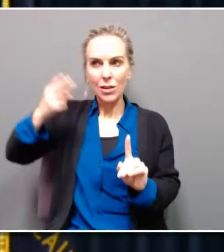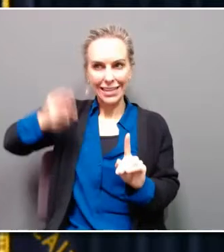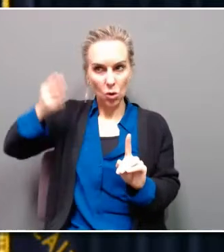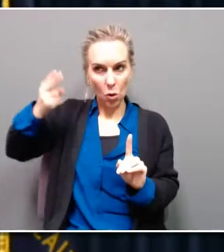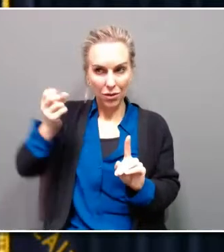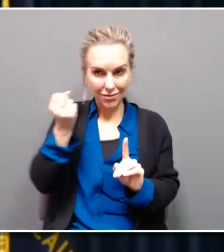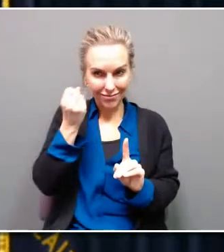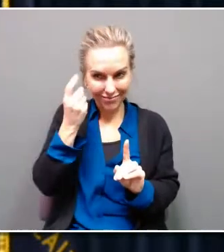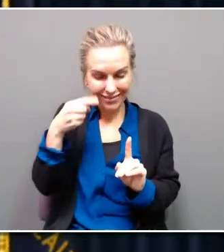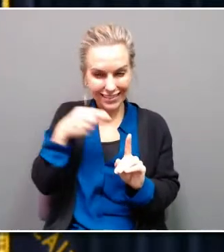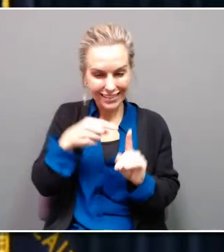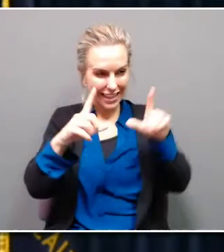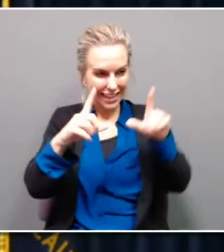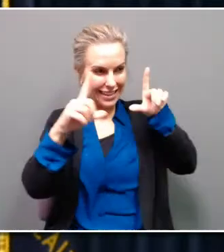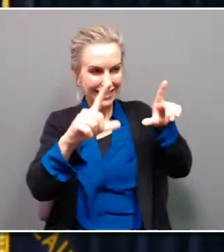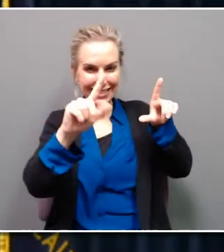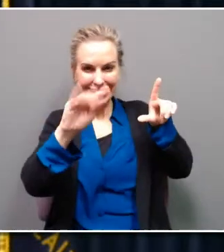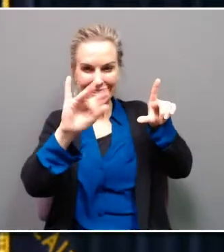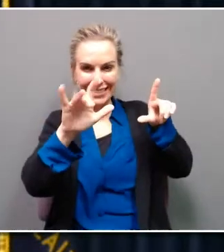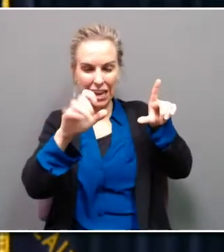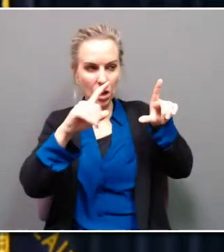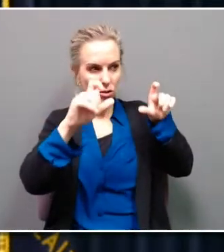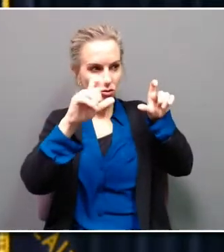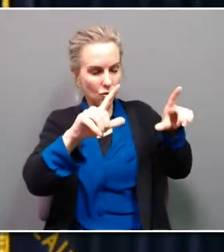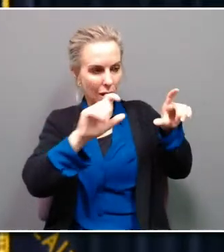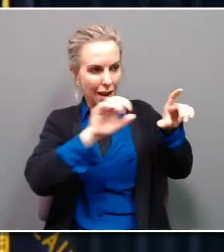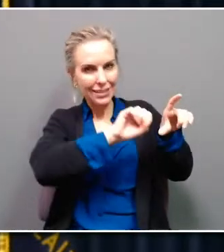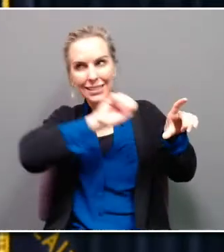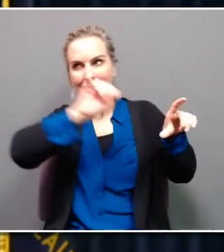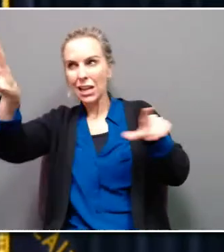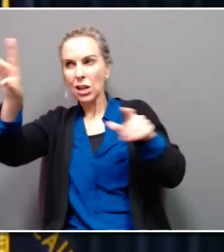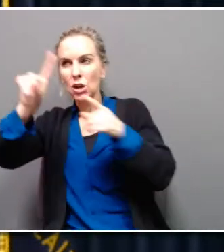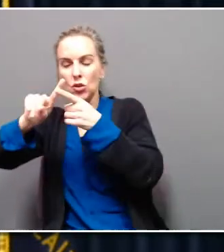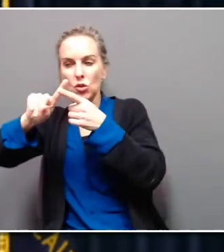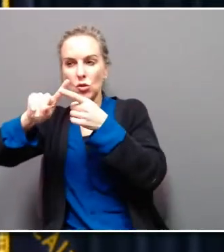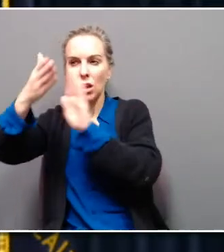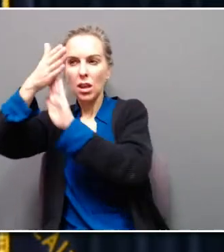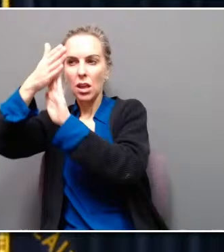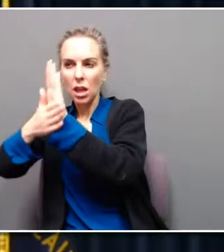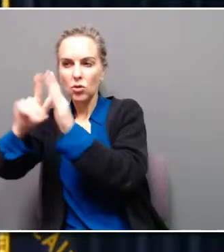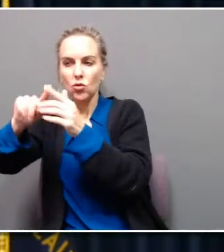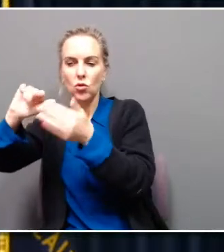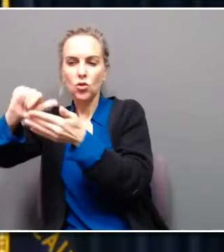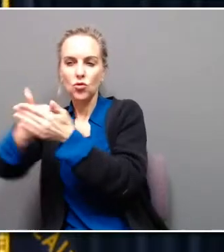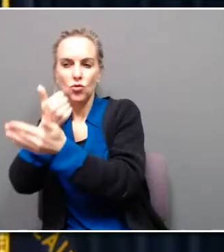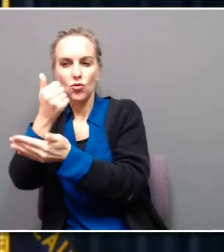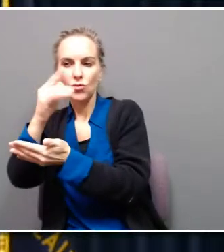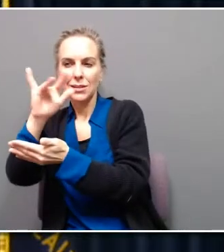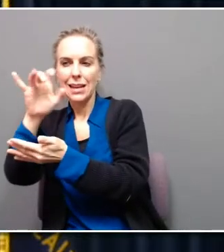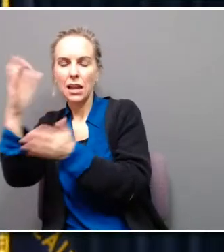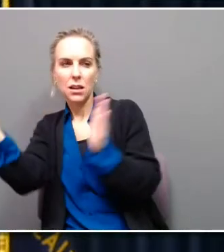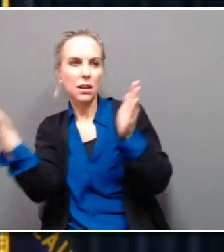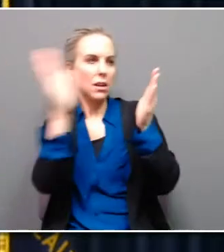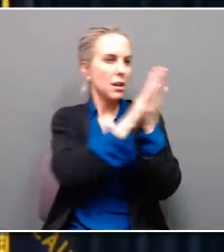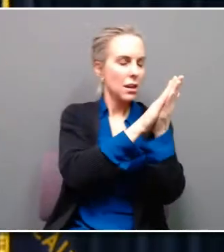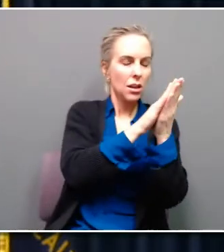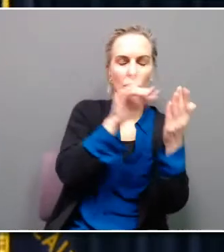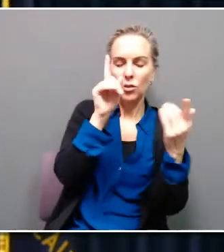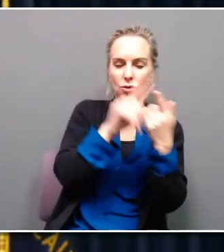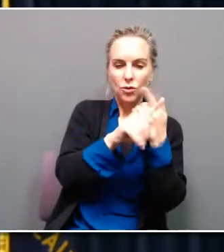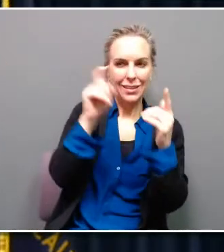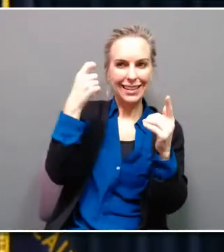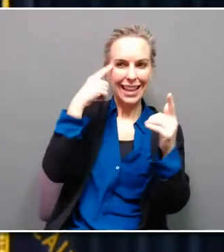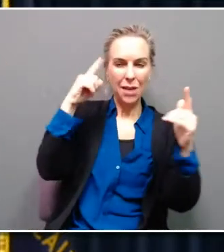sent off to make a cast of a new tile that goes back on the Capitol. So my understanding is that the tiles are now